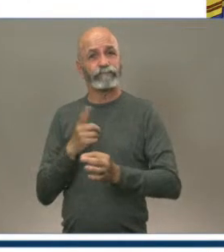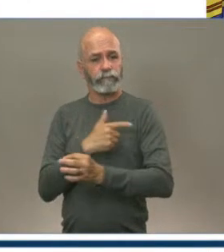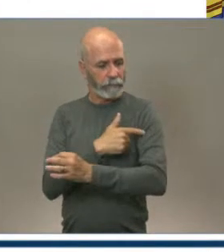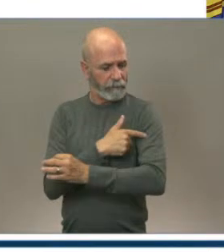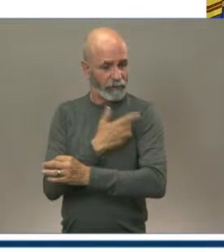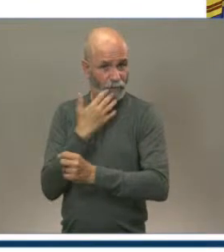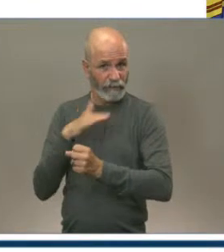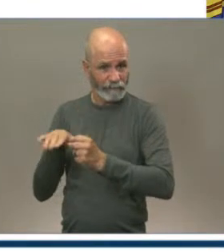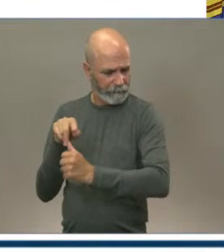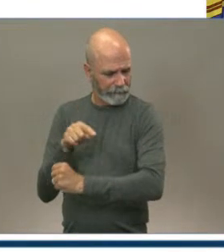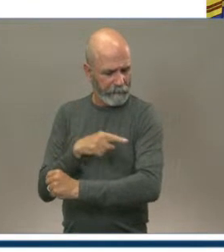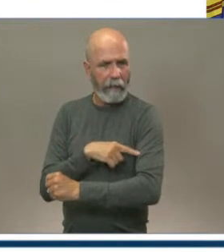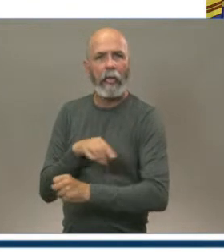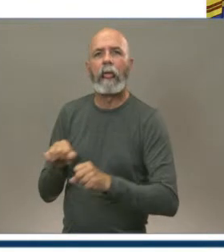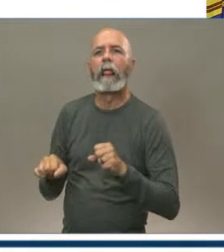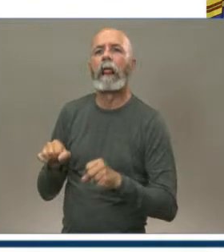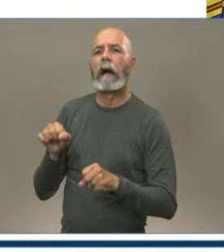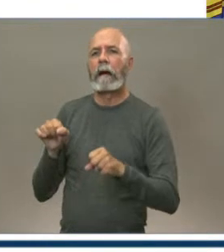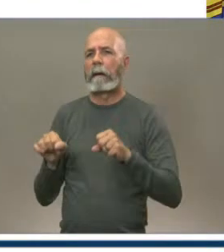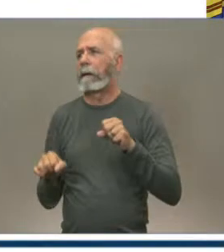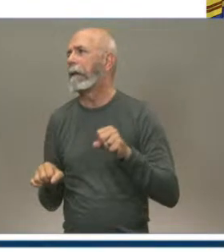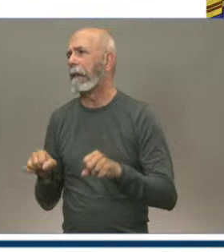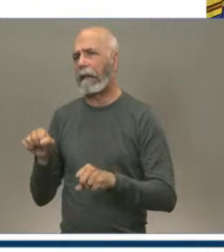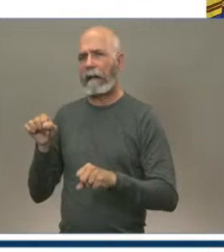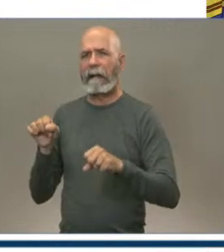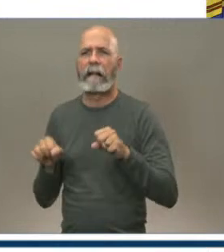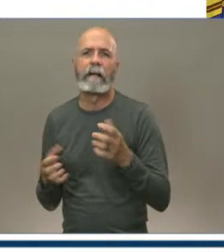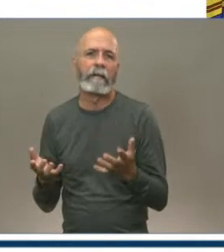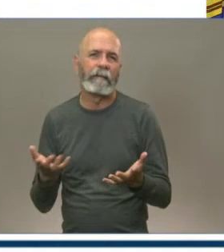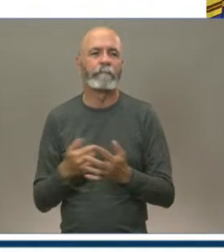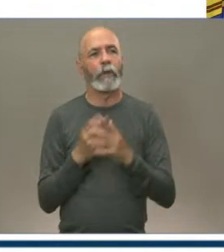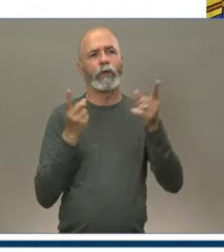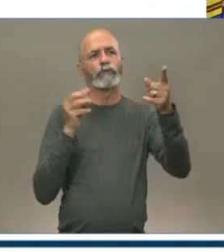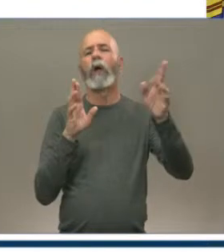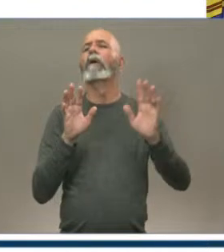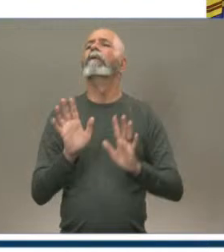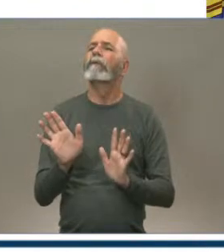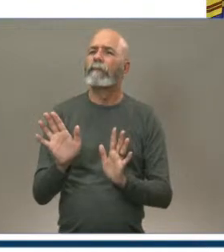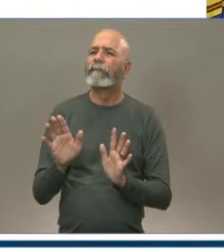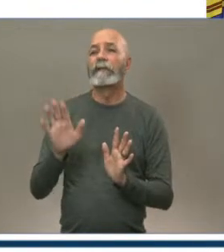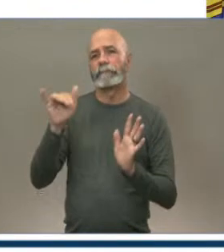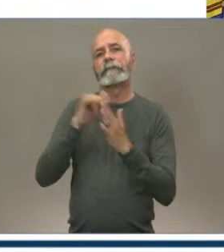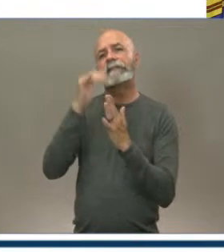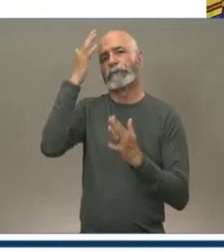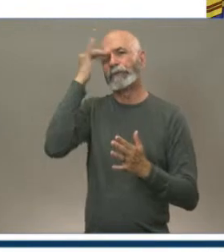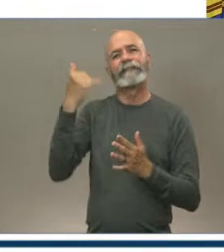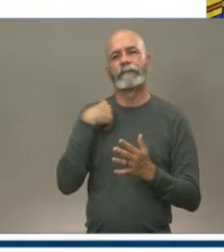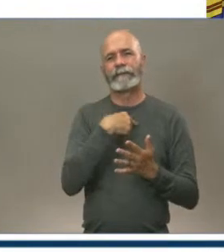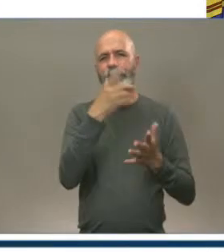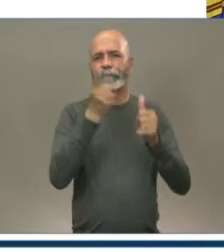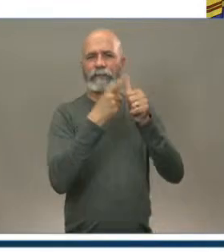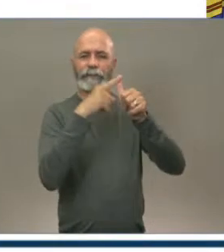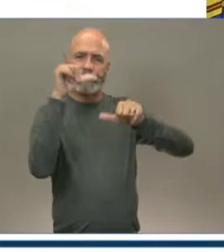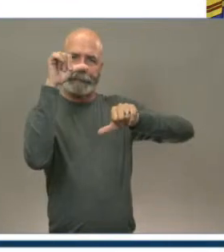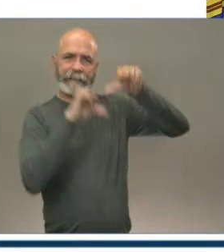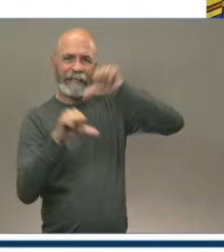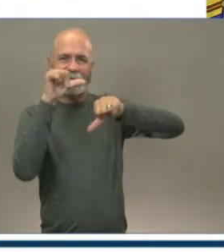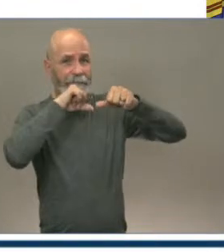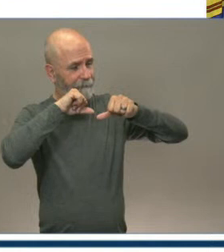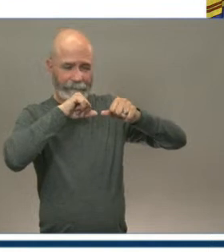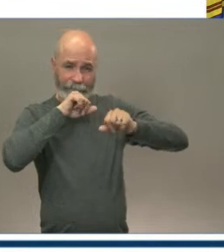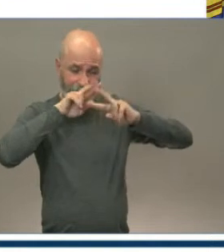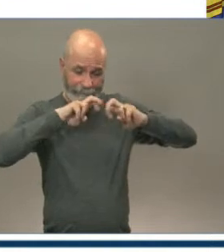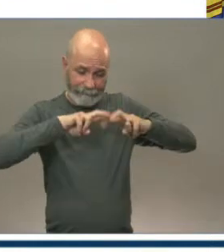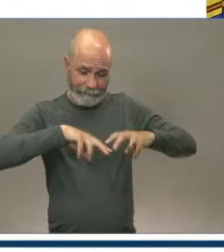2 doses of another vaccine. So no, that's exactly what we're waiting for, the assessment of the science. There's studies underway, especially in